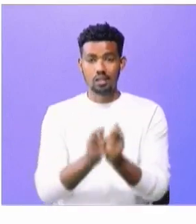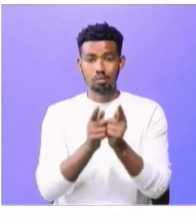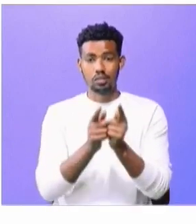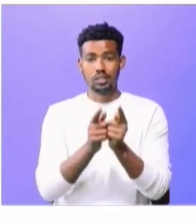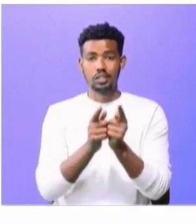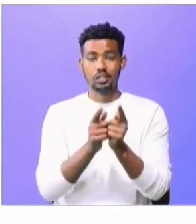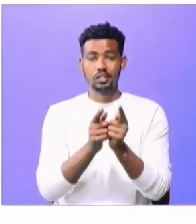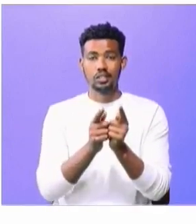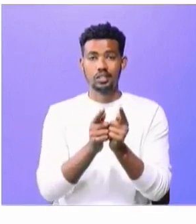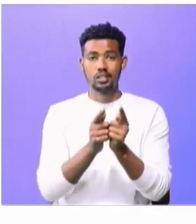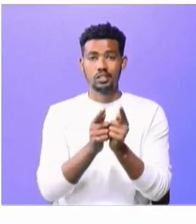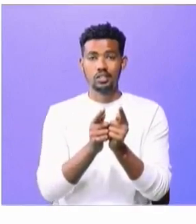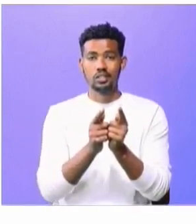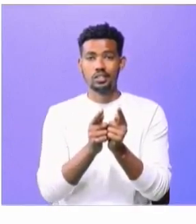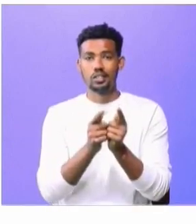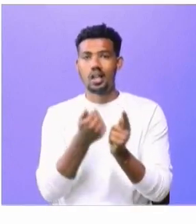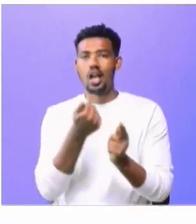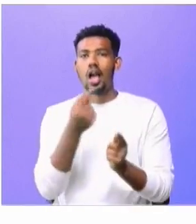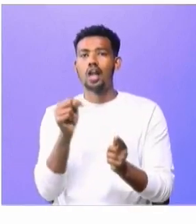at